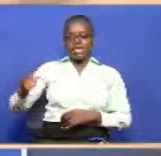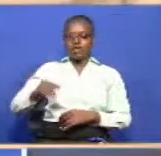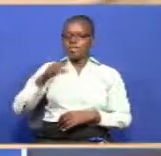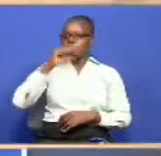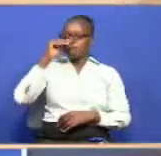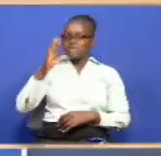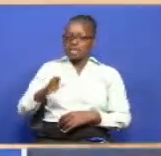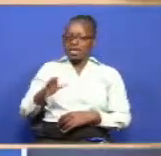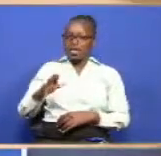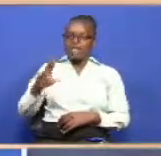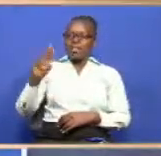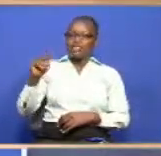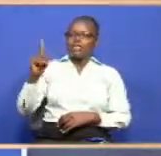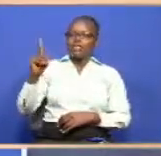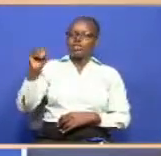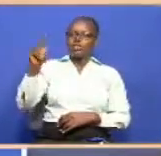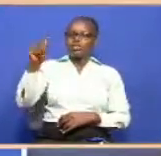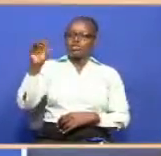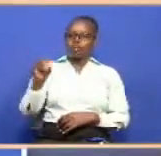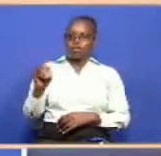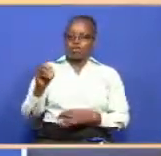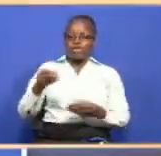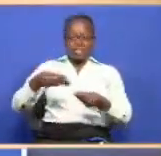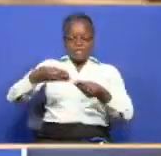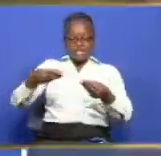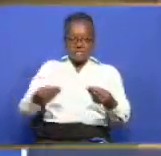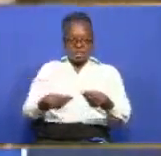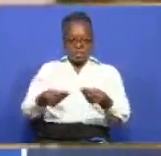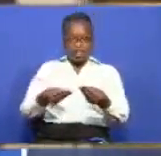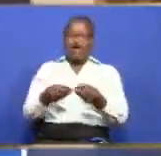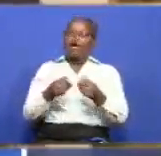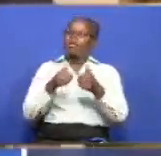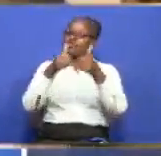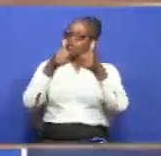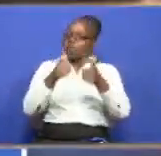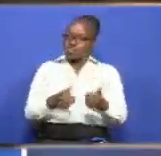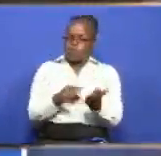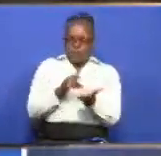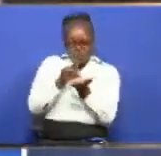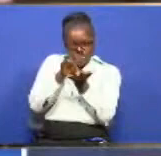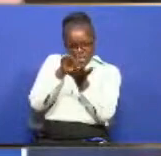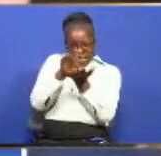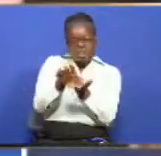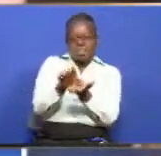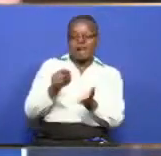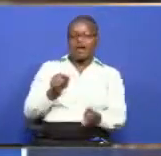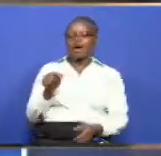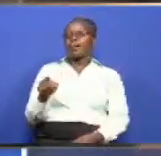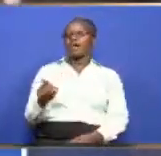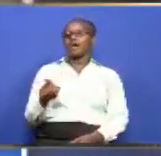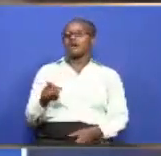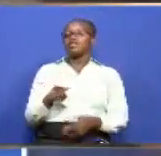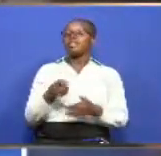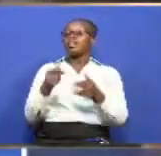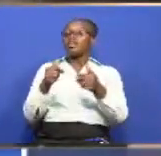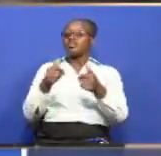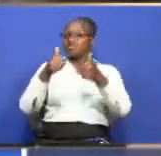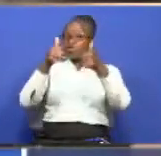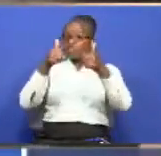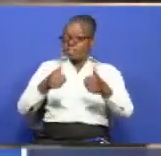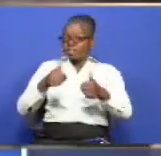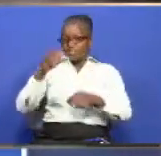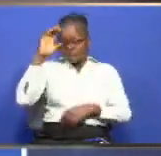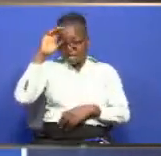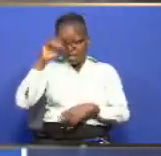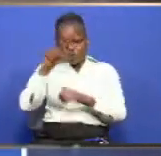Ndoto, who was in receipt of a notice of motion for her removal. The motion, according to Speaker, was to be considered on